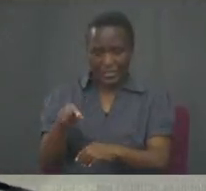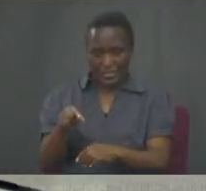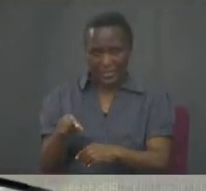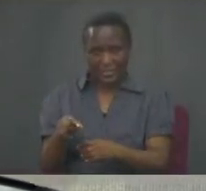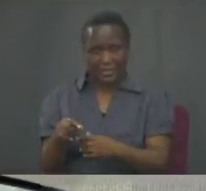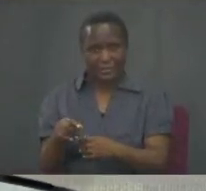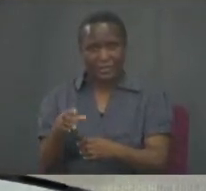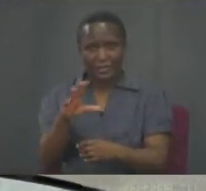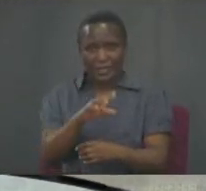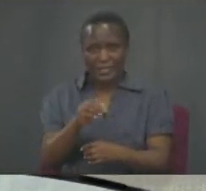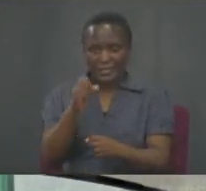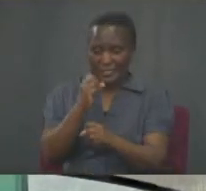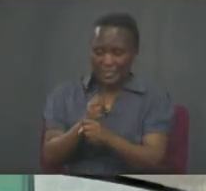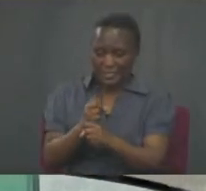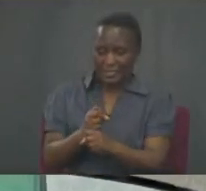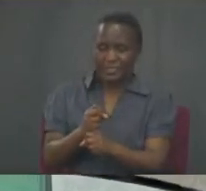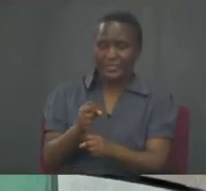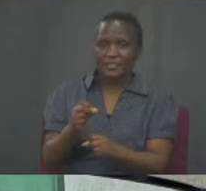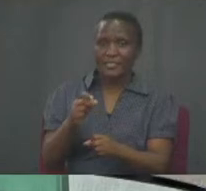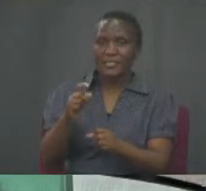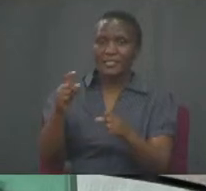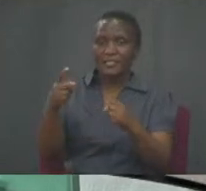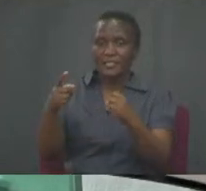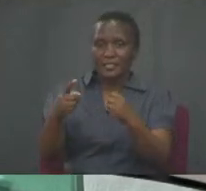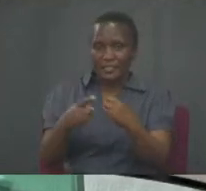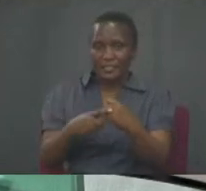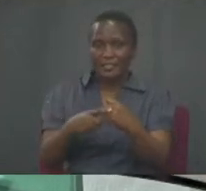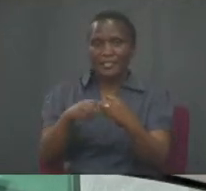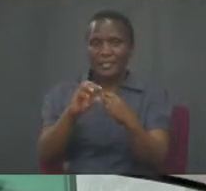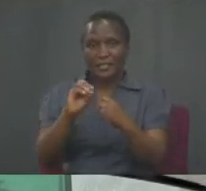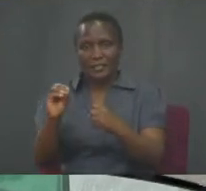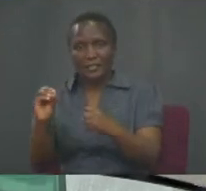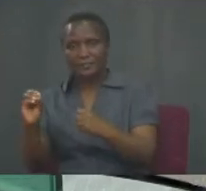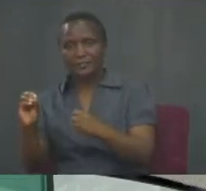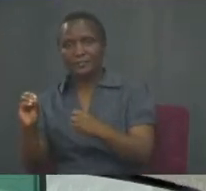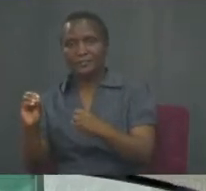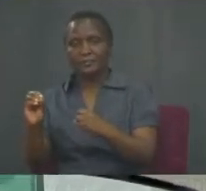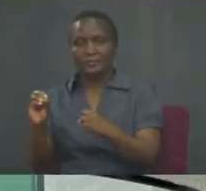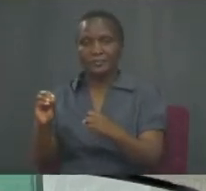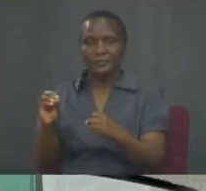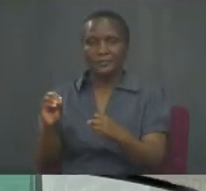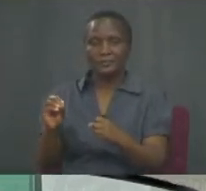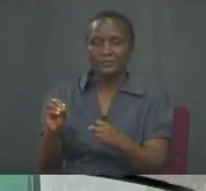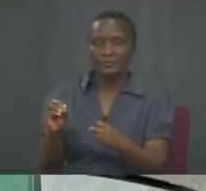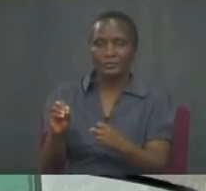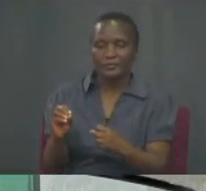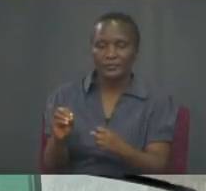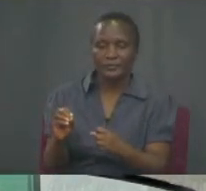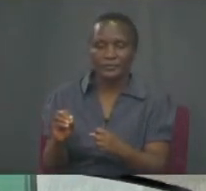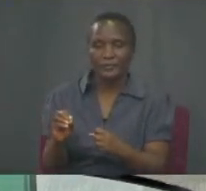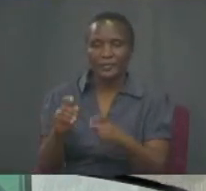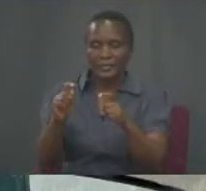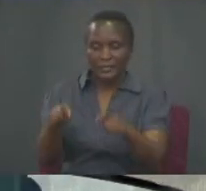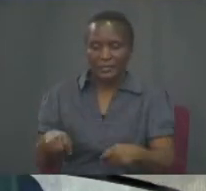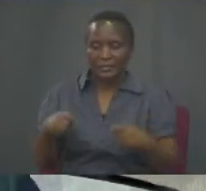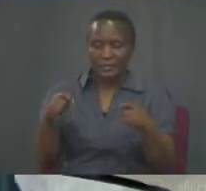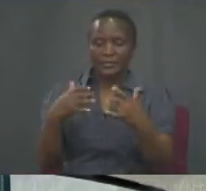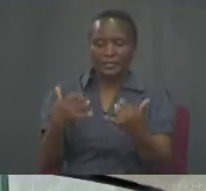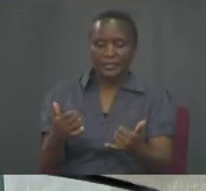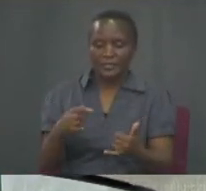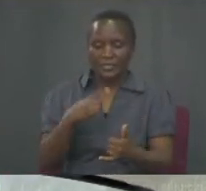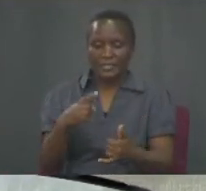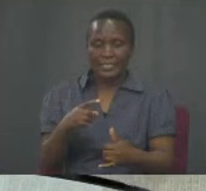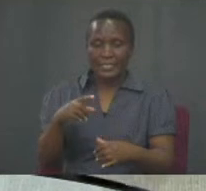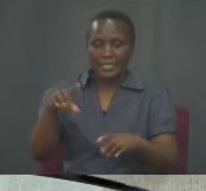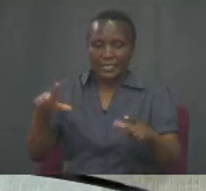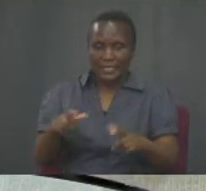did that, 600 chariots. And then he said, now let's follow these people. They cannot run from us.